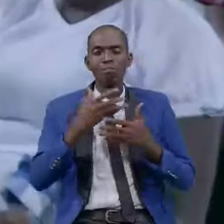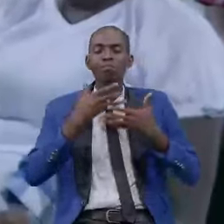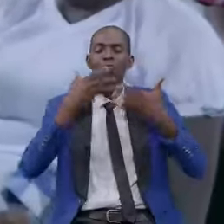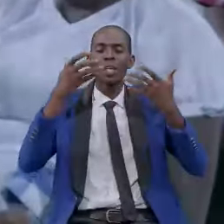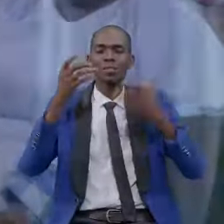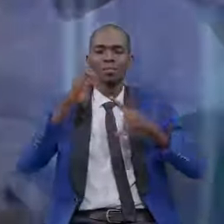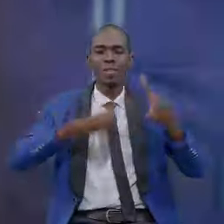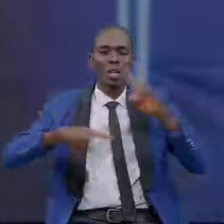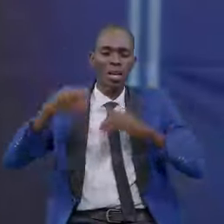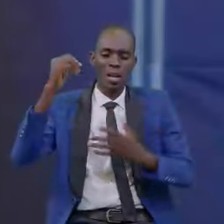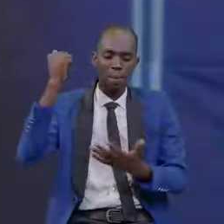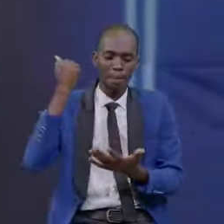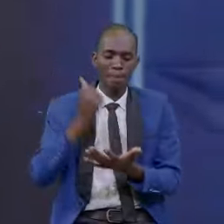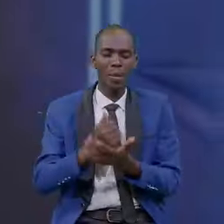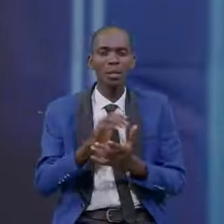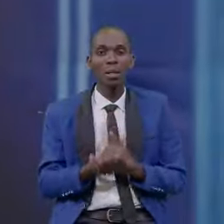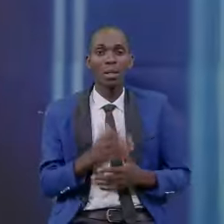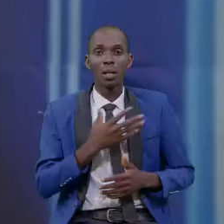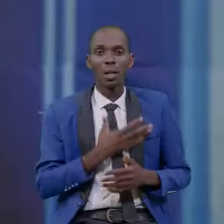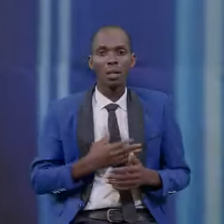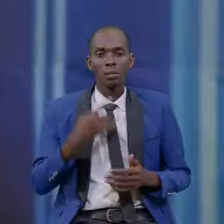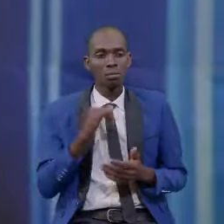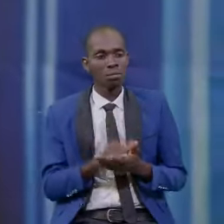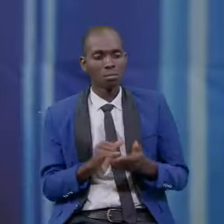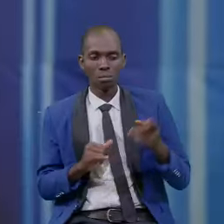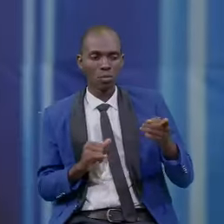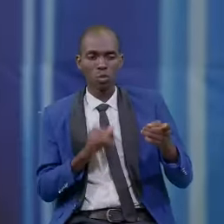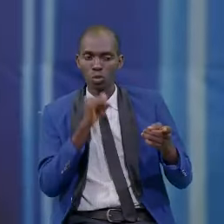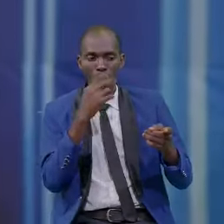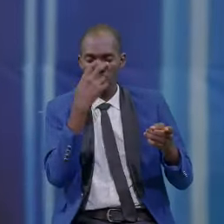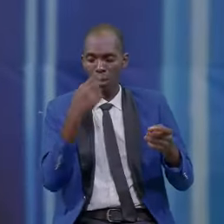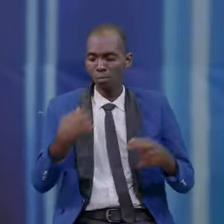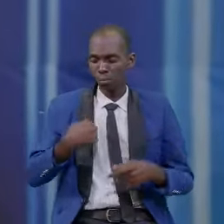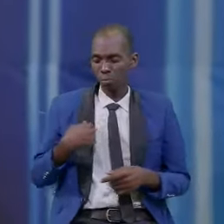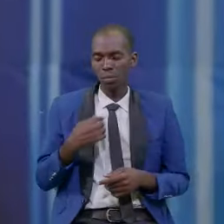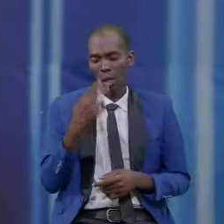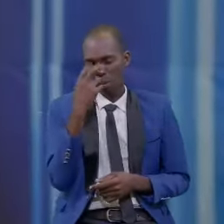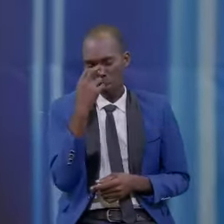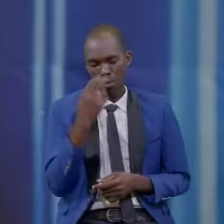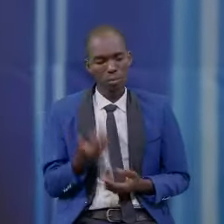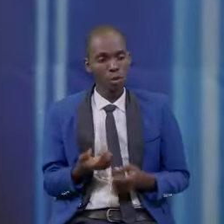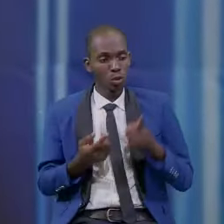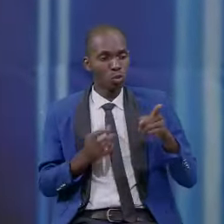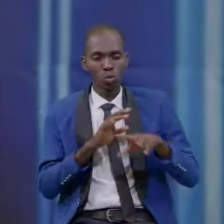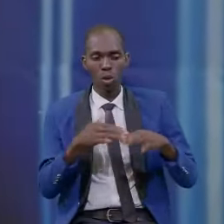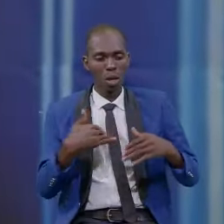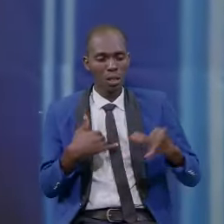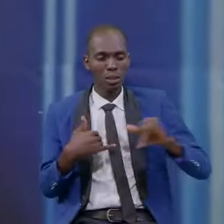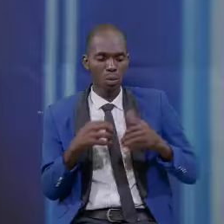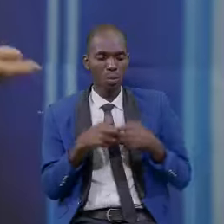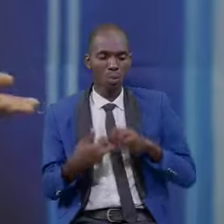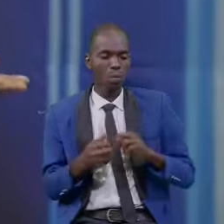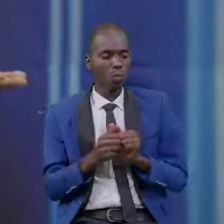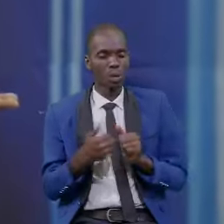You know, that man, he said, you are not blind, I am blind. You don't have my problem, I have a problem.